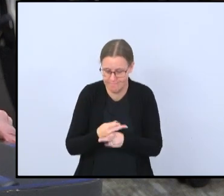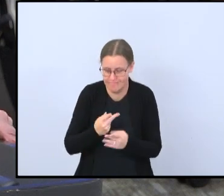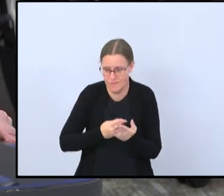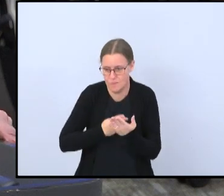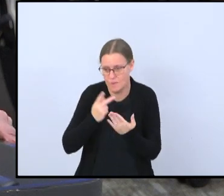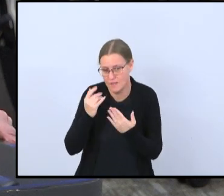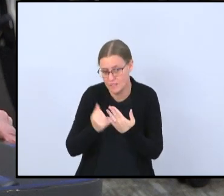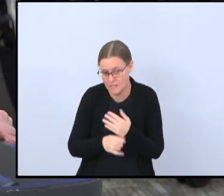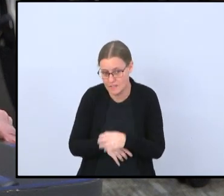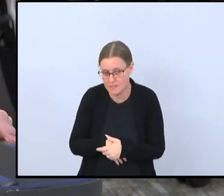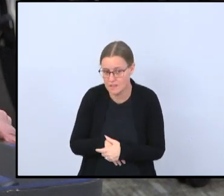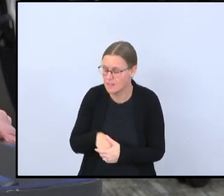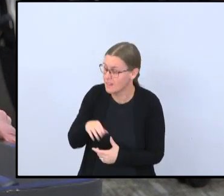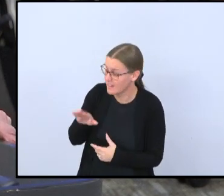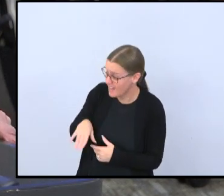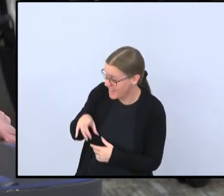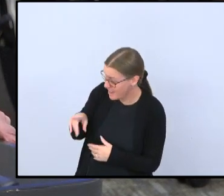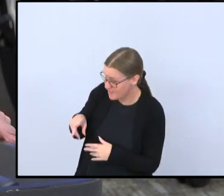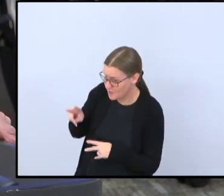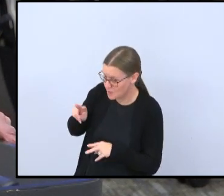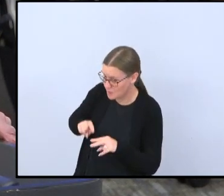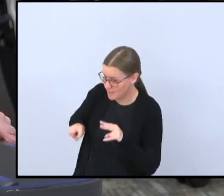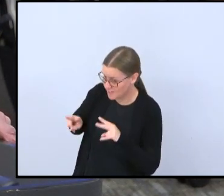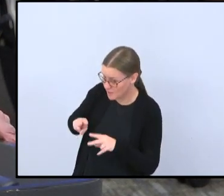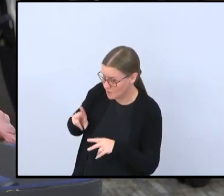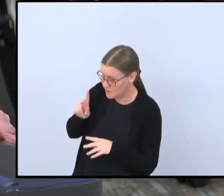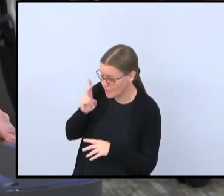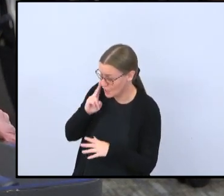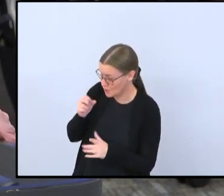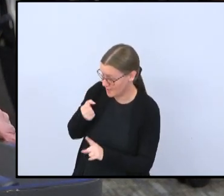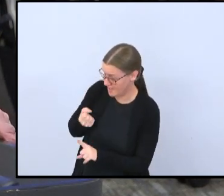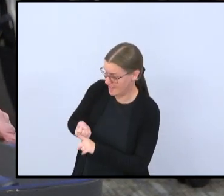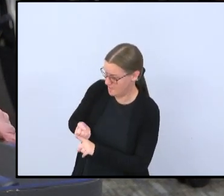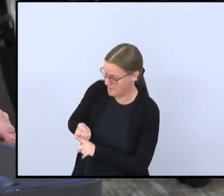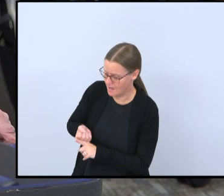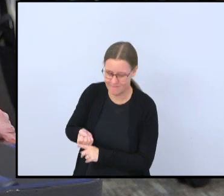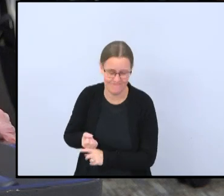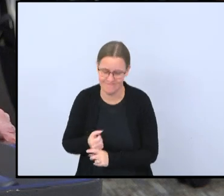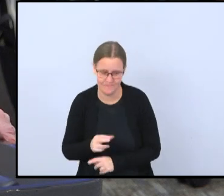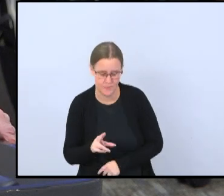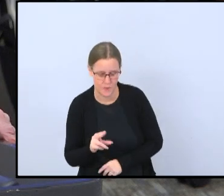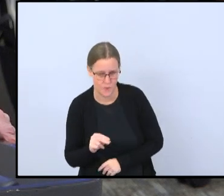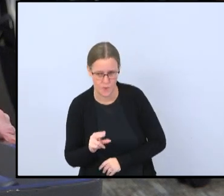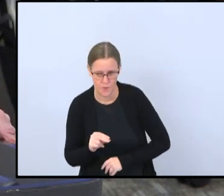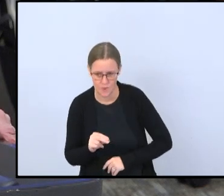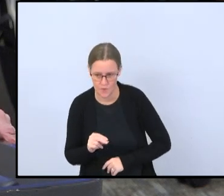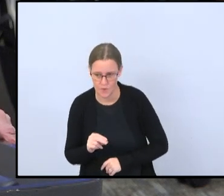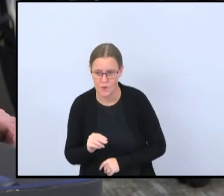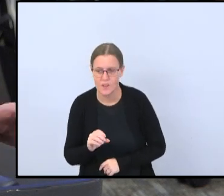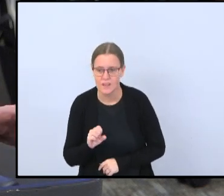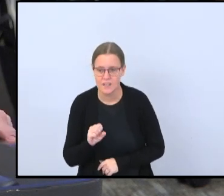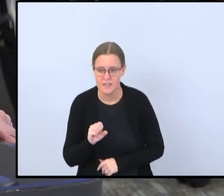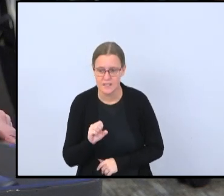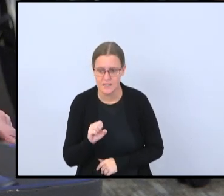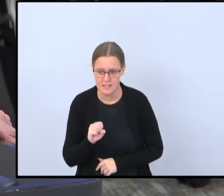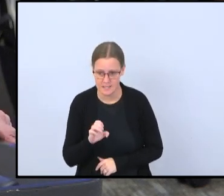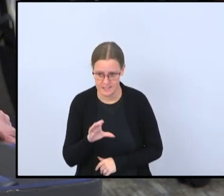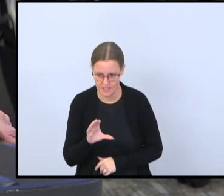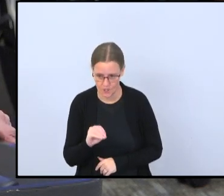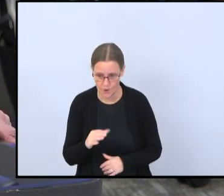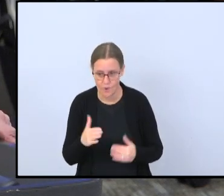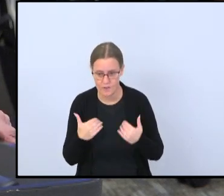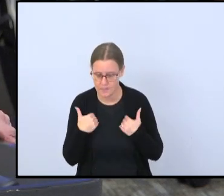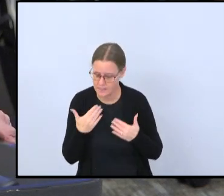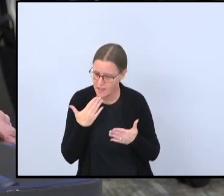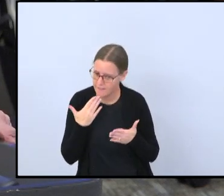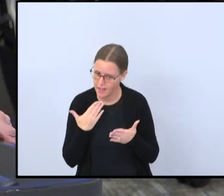in time. Have you reviewed this and looked at the impact? No, I have not. SECO does have a